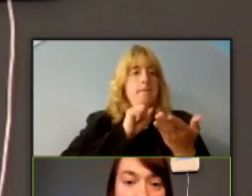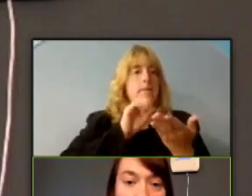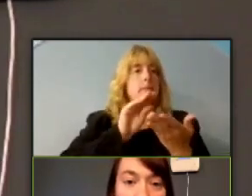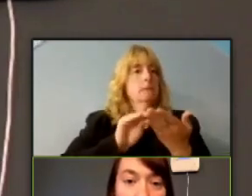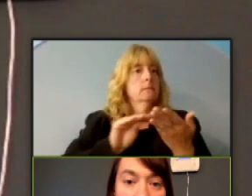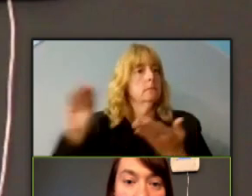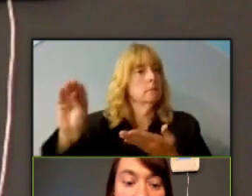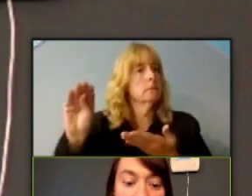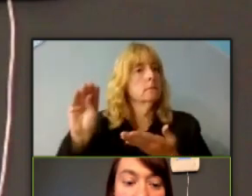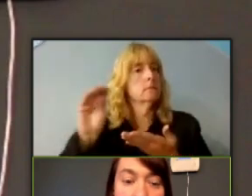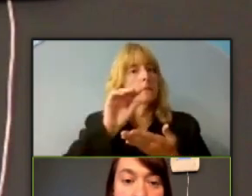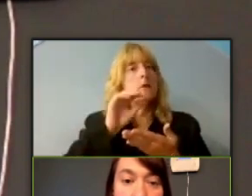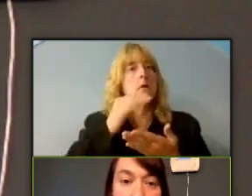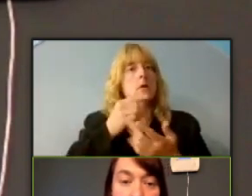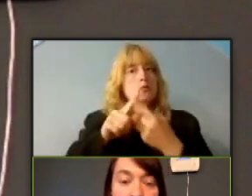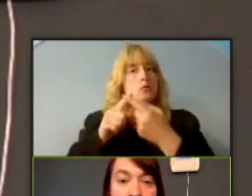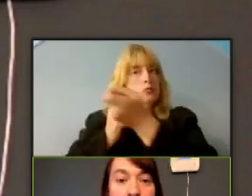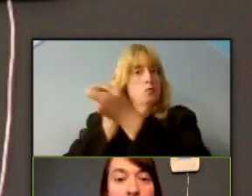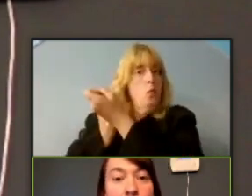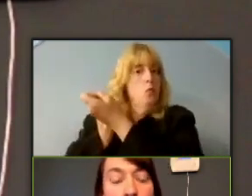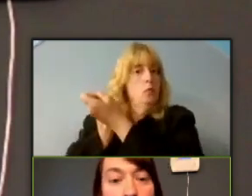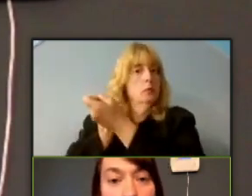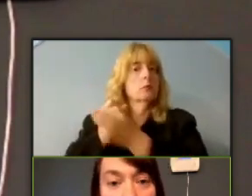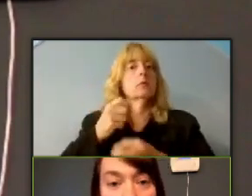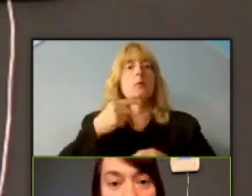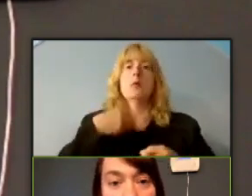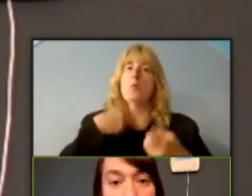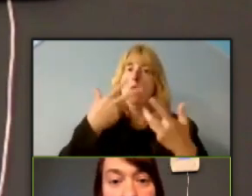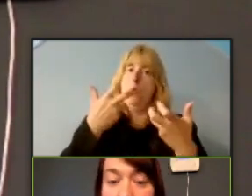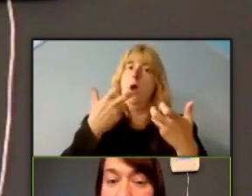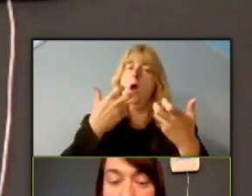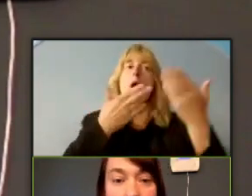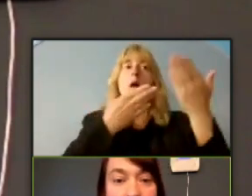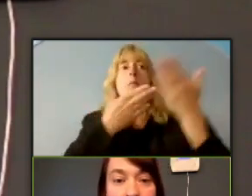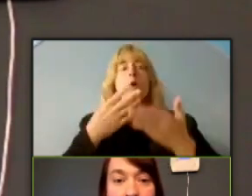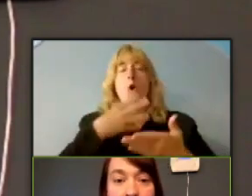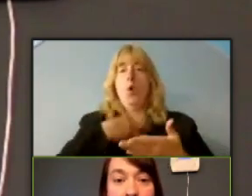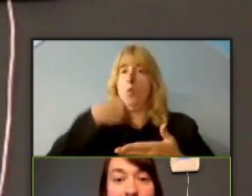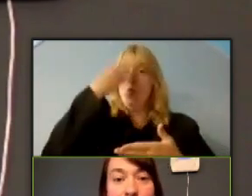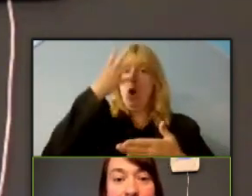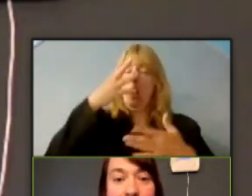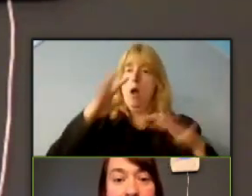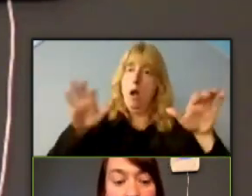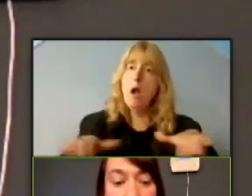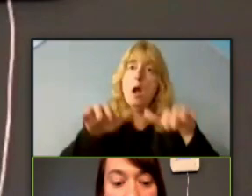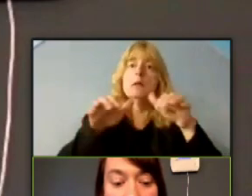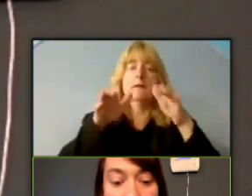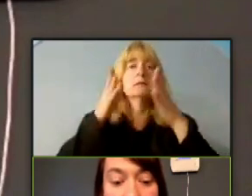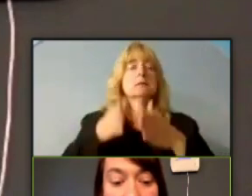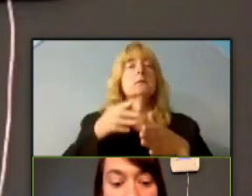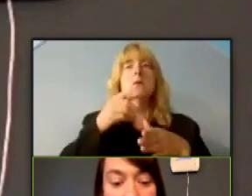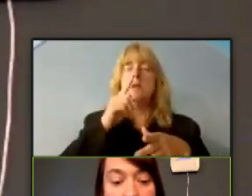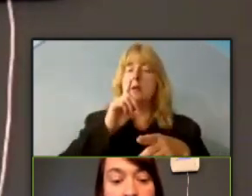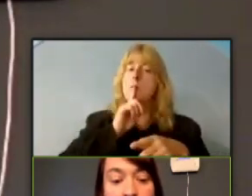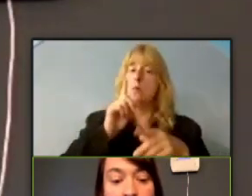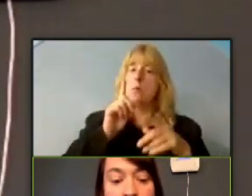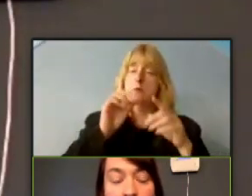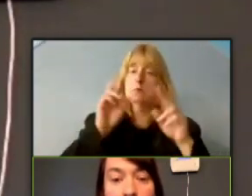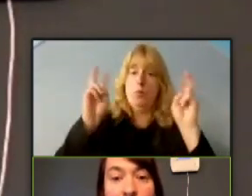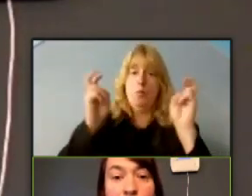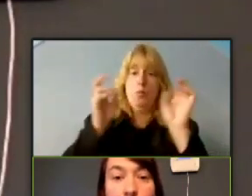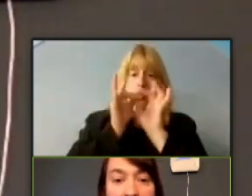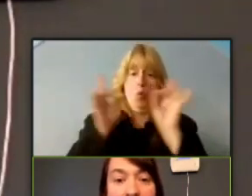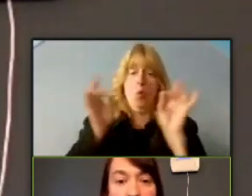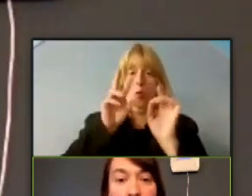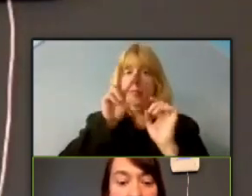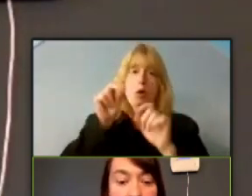Ann Braden, a white activist, wrote a quote about 30 years ago, and it said this: